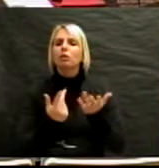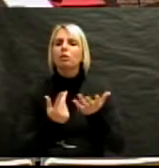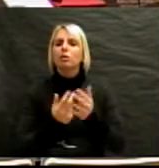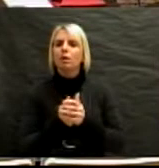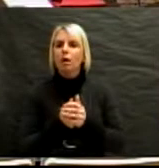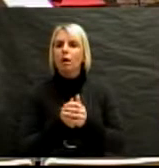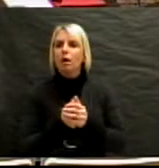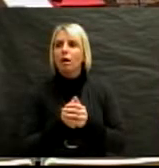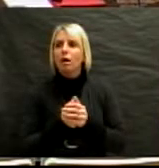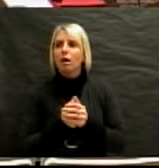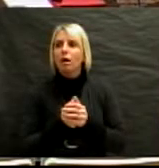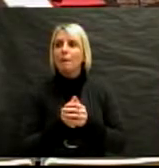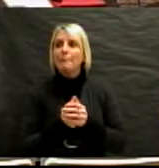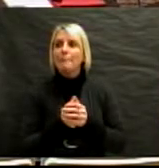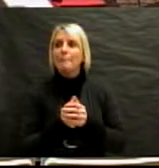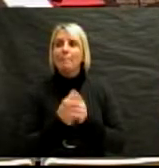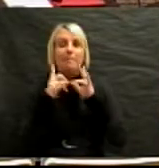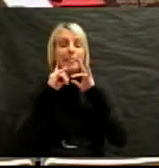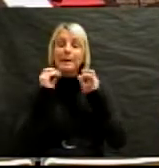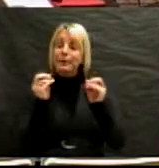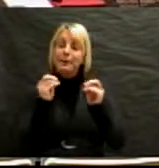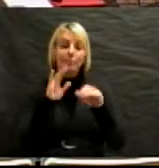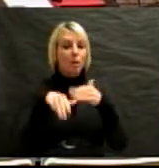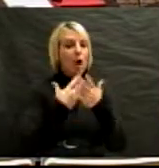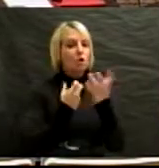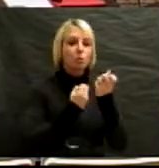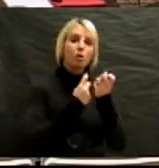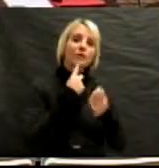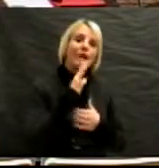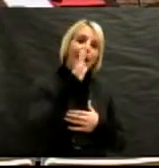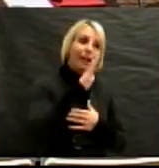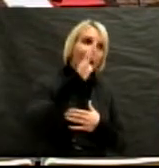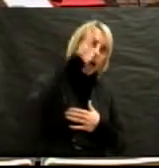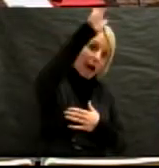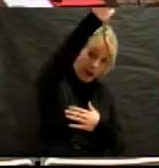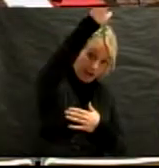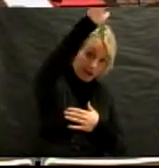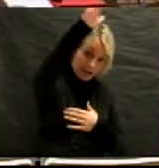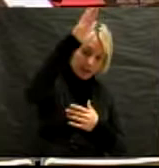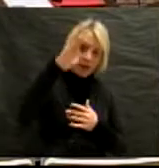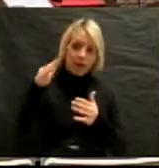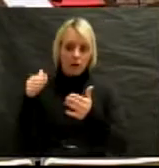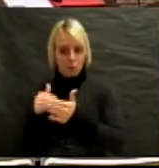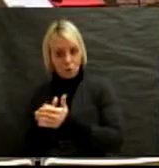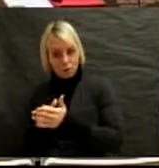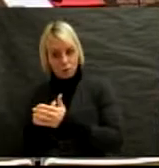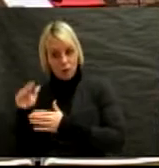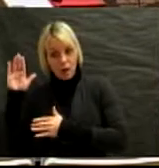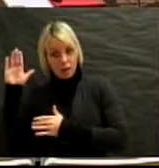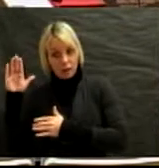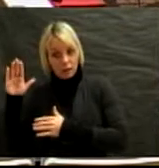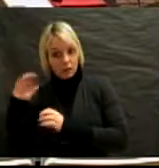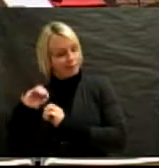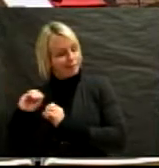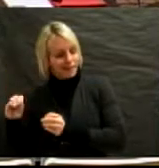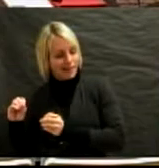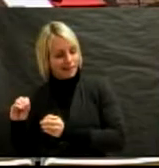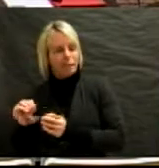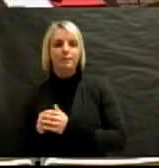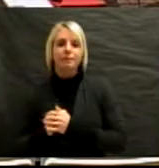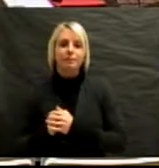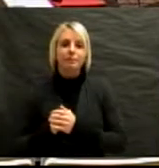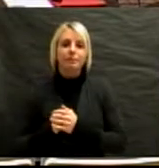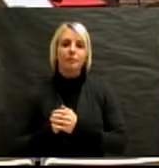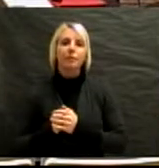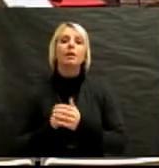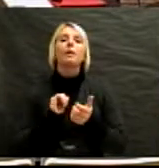Hearing none, all those in favor signify by saying aye. Aye. Opposed, same sign. Motion carries.